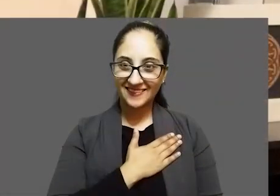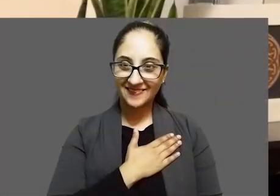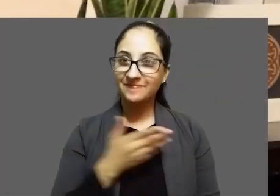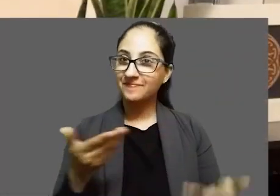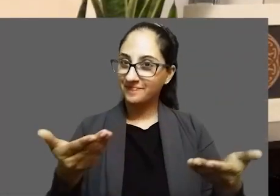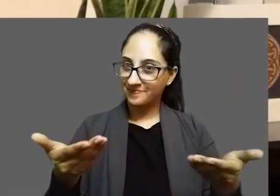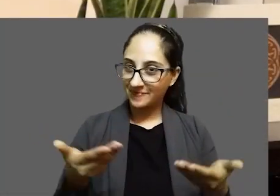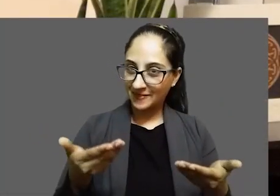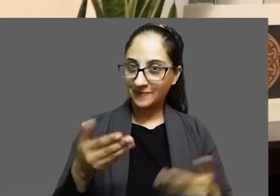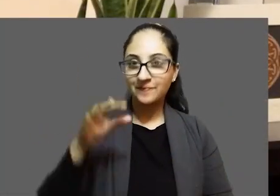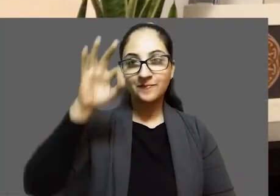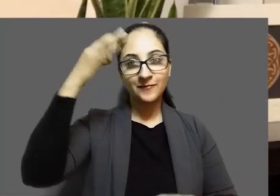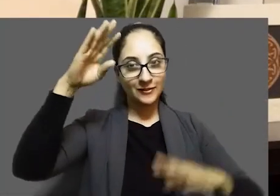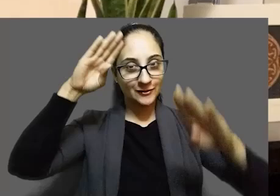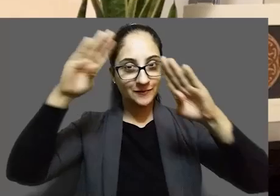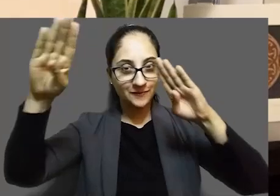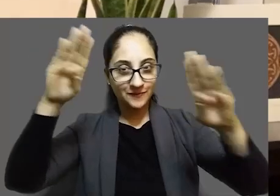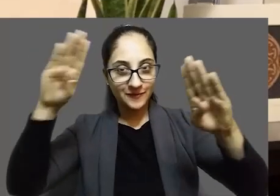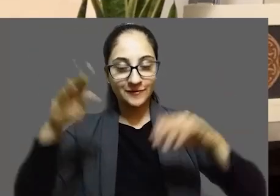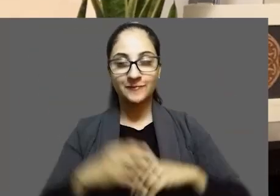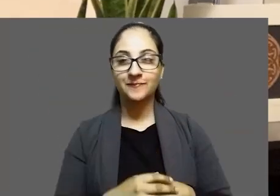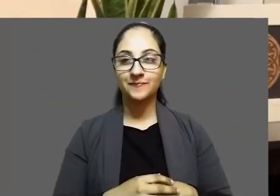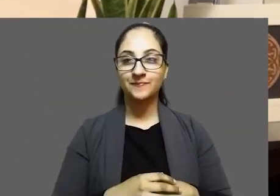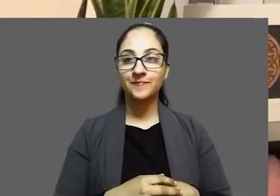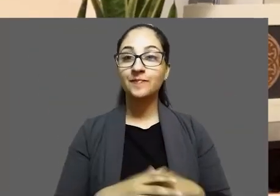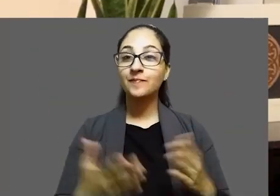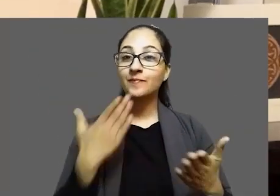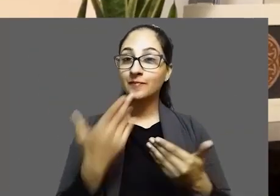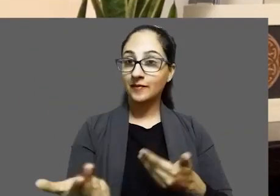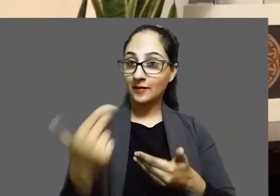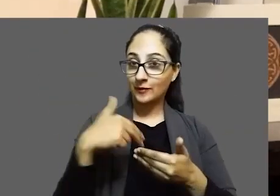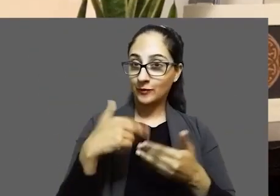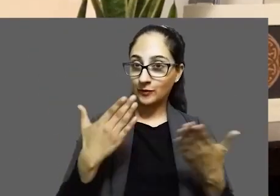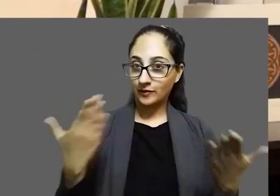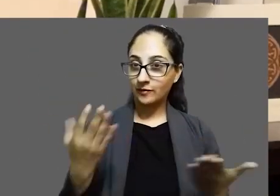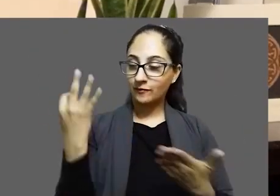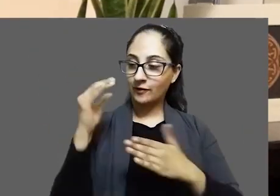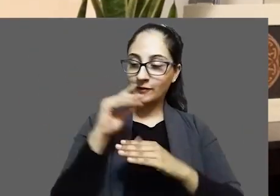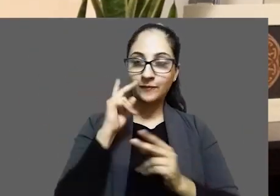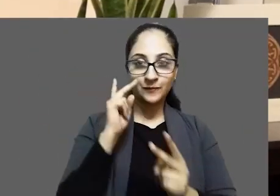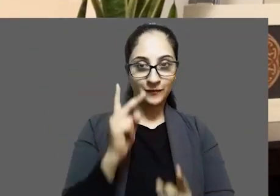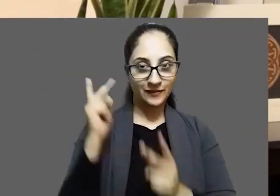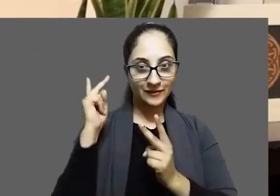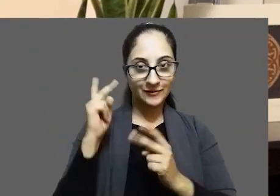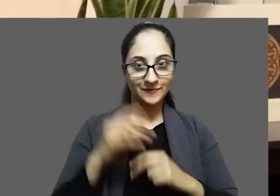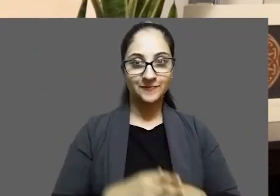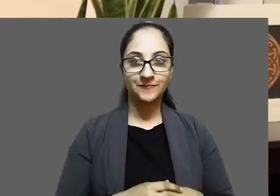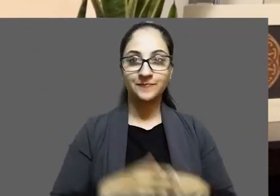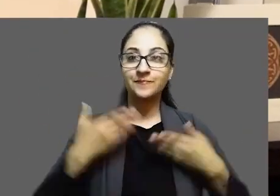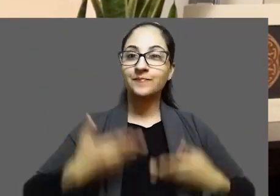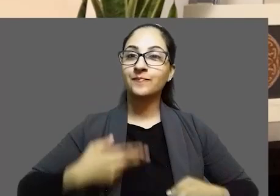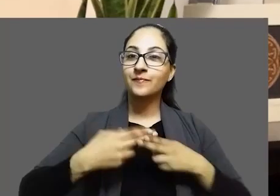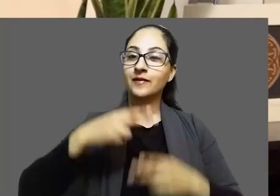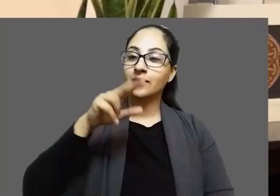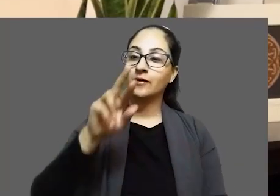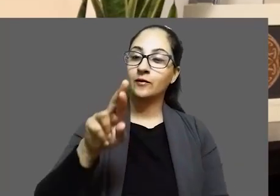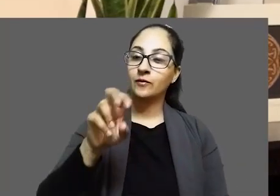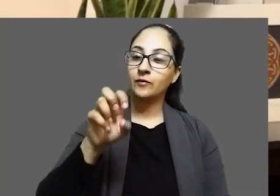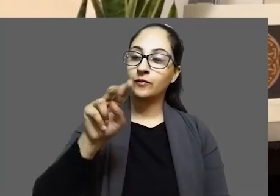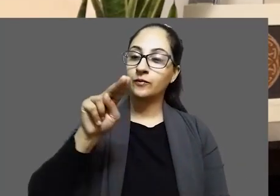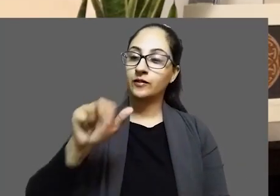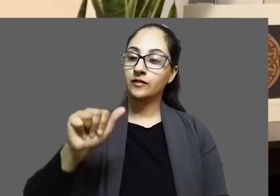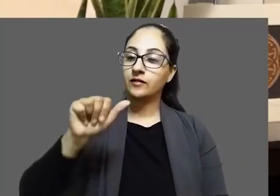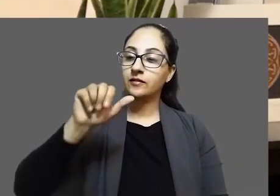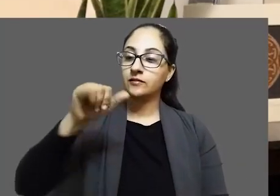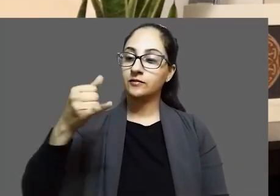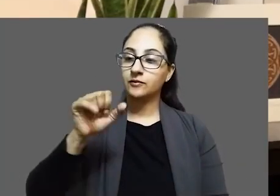Ya Ali Madad, welcome, bienvenue. Thank you for tuning in to another Friday Night Reflections. My name